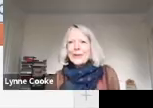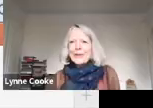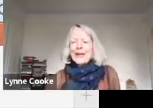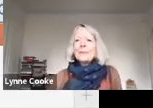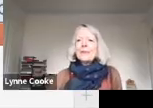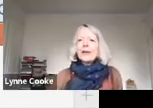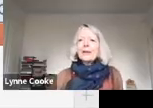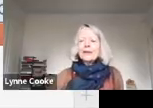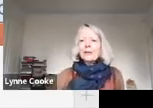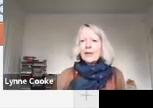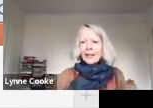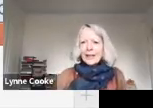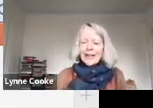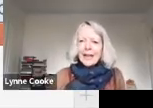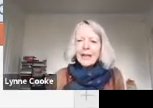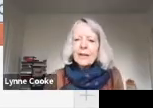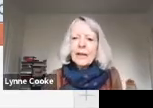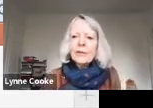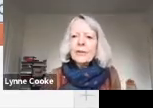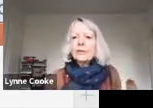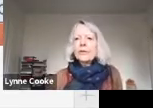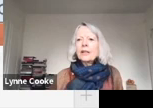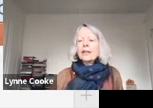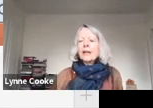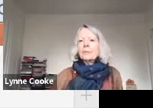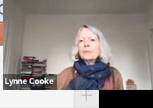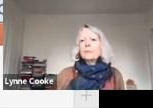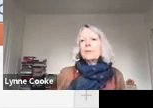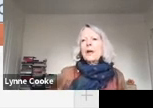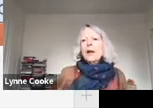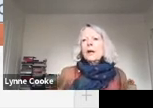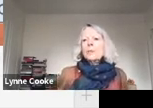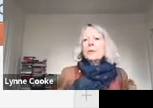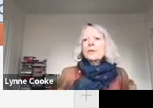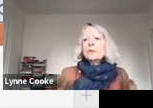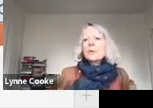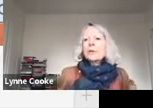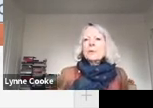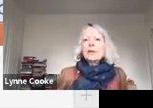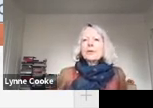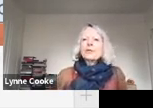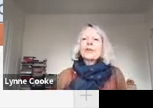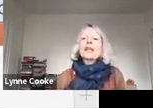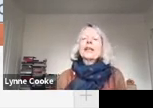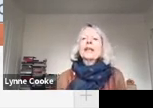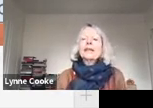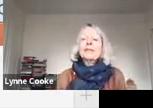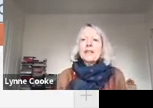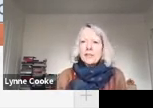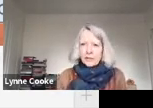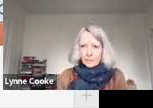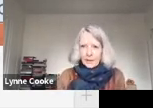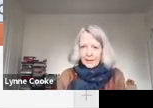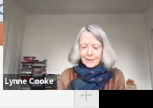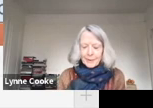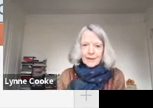Hello. Thank you, Valerie, and thank you to Valerie and Mathilde Walker-Bilhaud for the